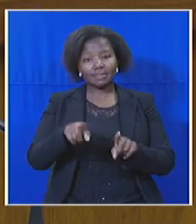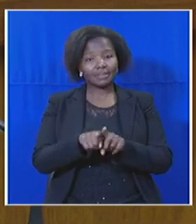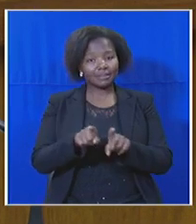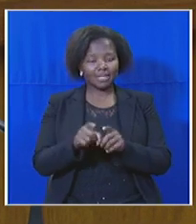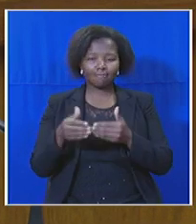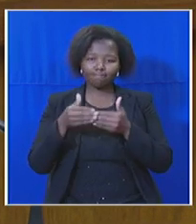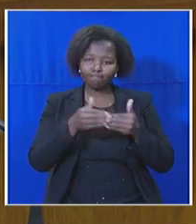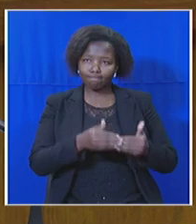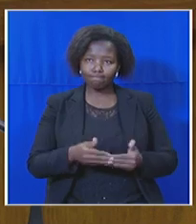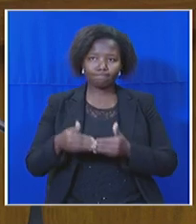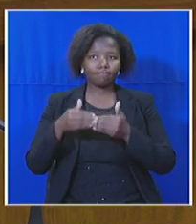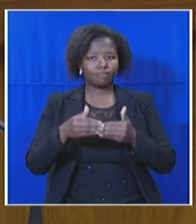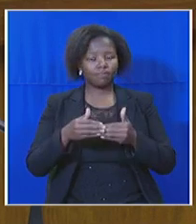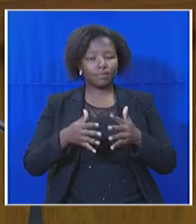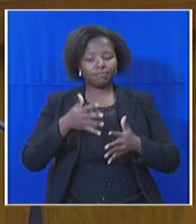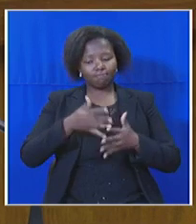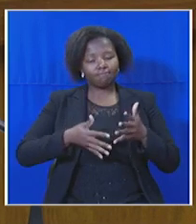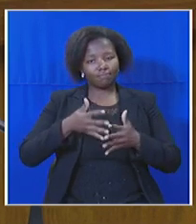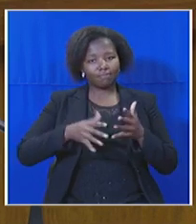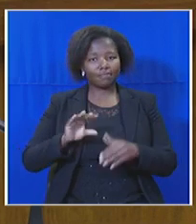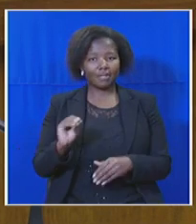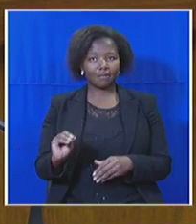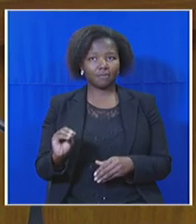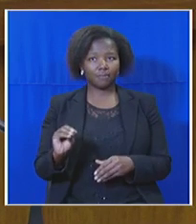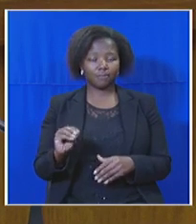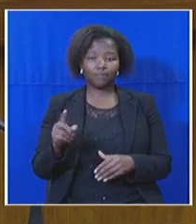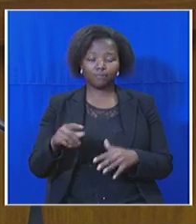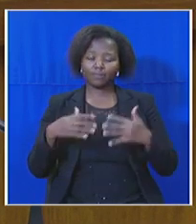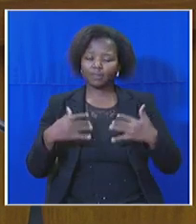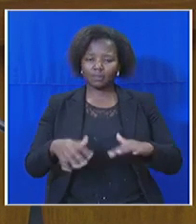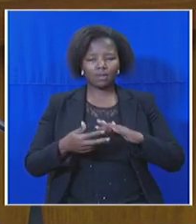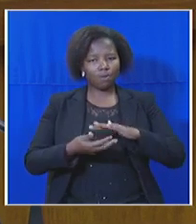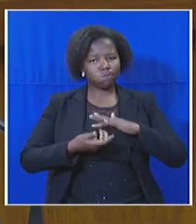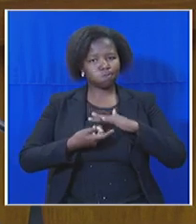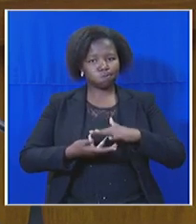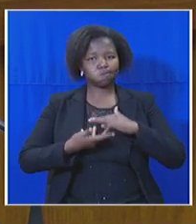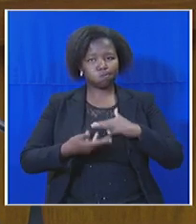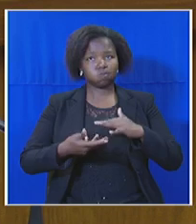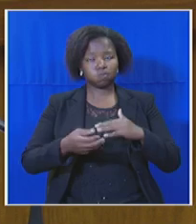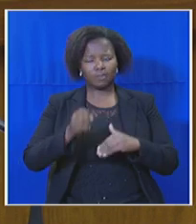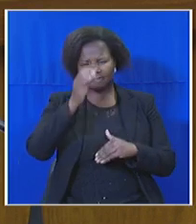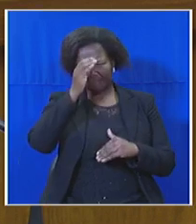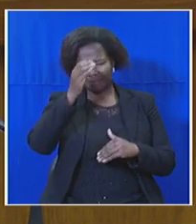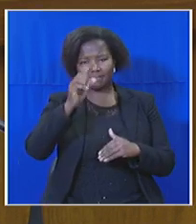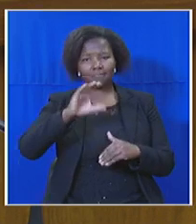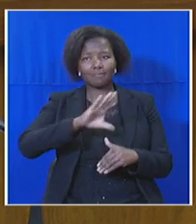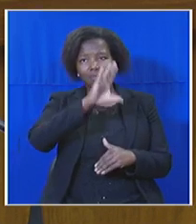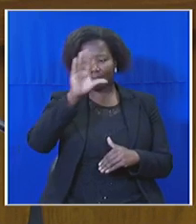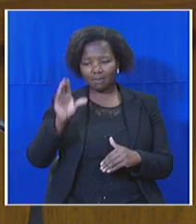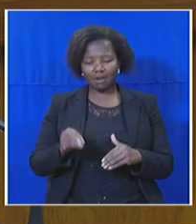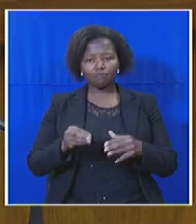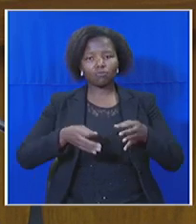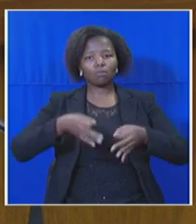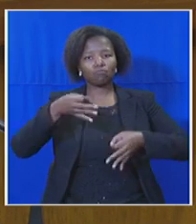a sense of humor. He was passionate and knowledgeable about African politics